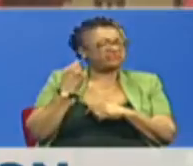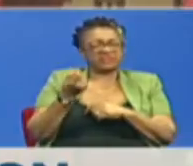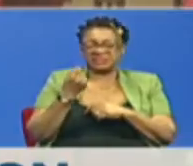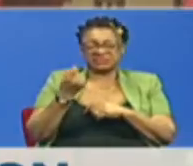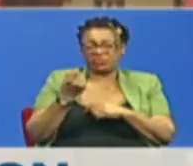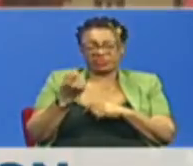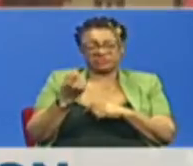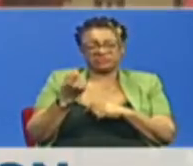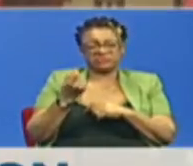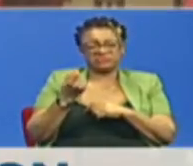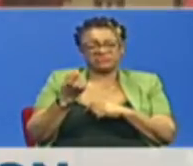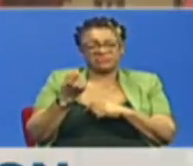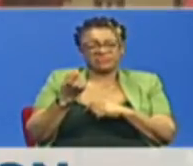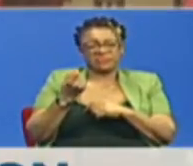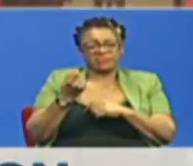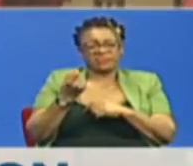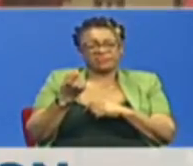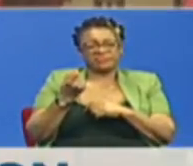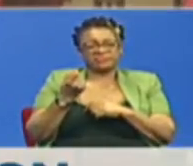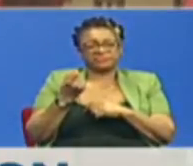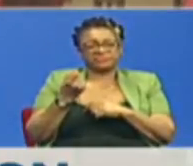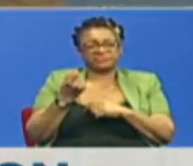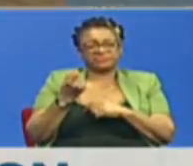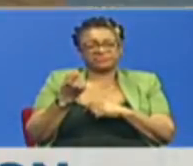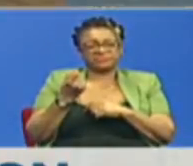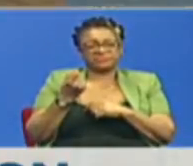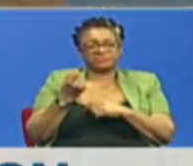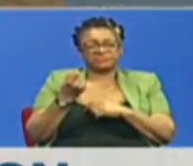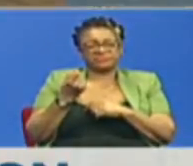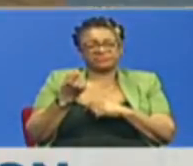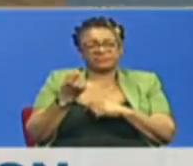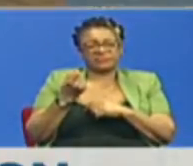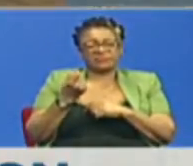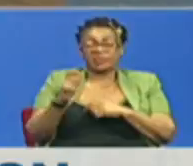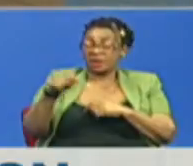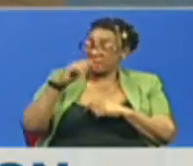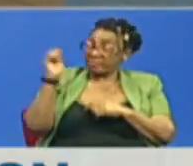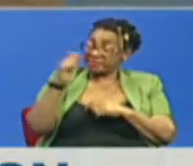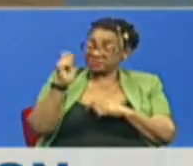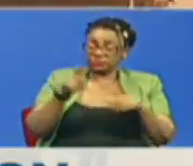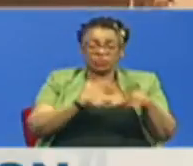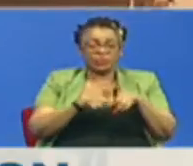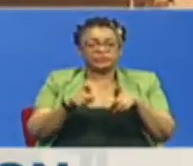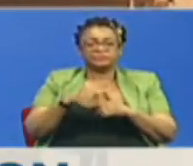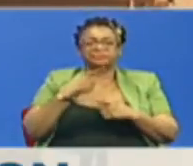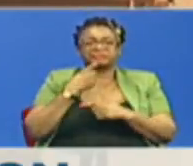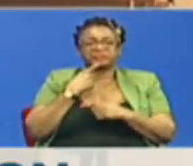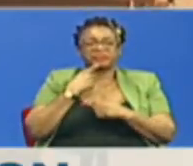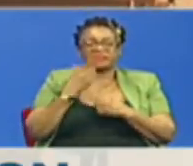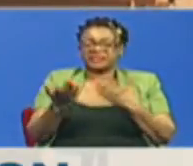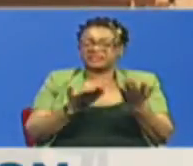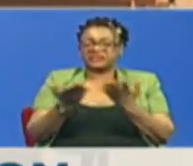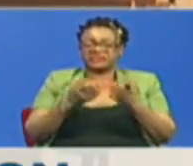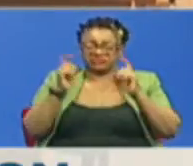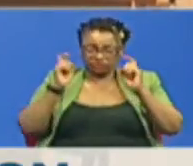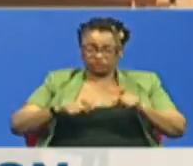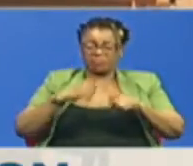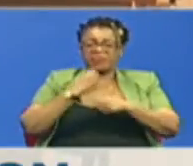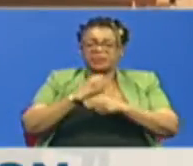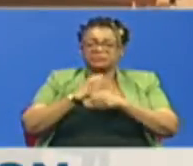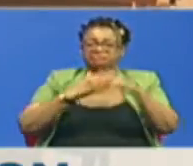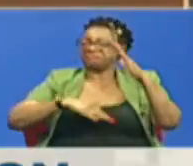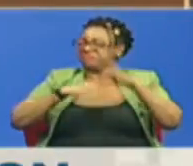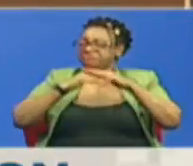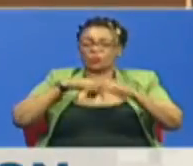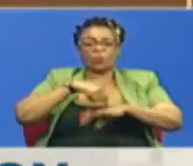ya ngilazi kwa drum ya 10,000 liters. The president also directed that services be conducted for a maximum of